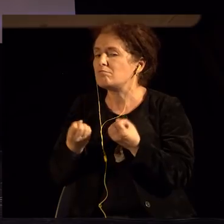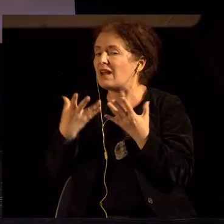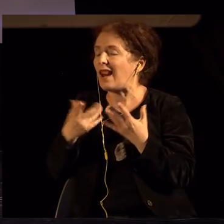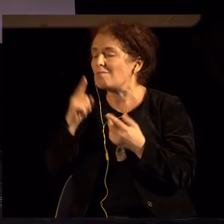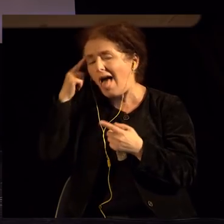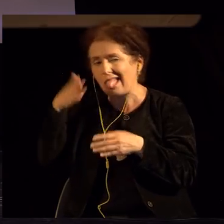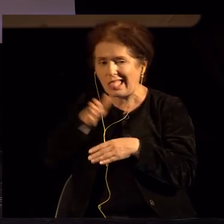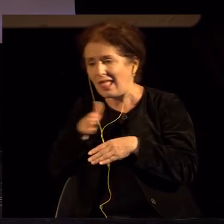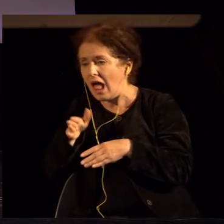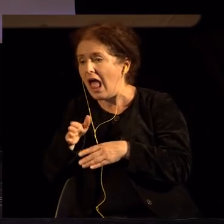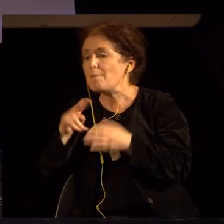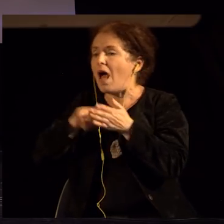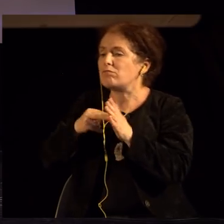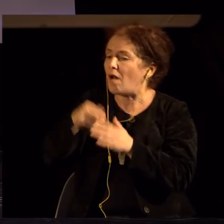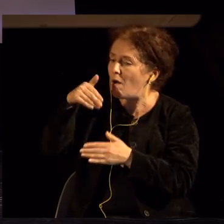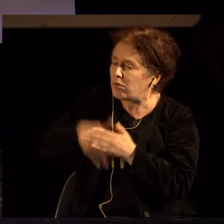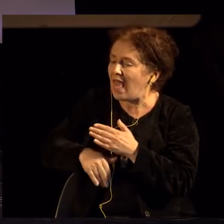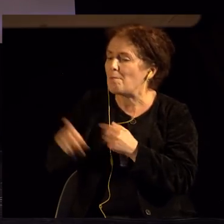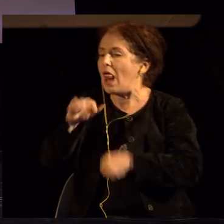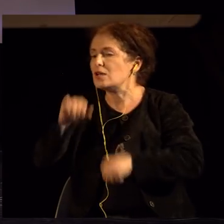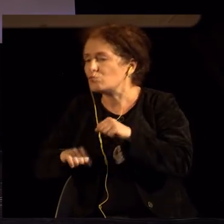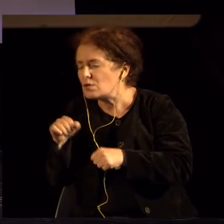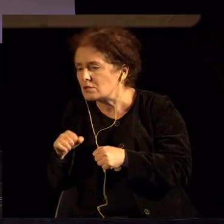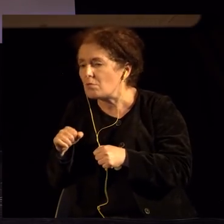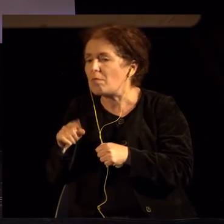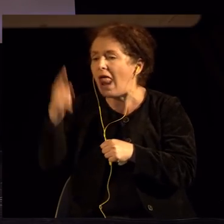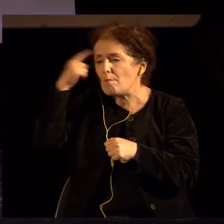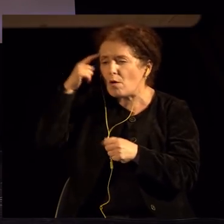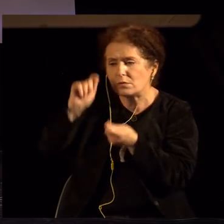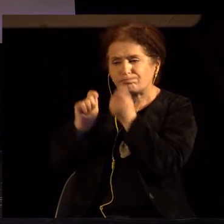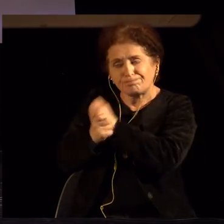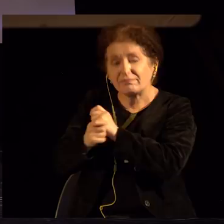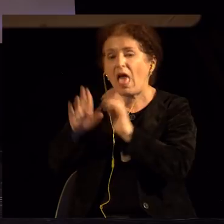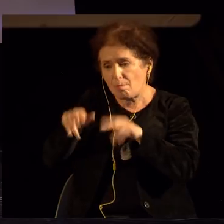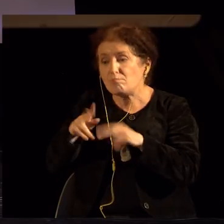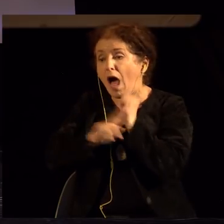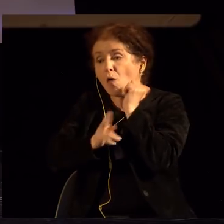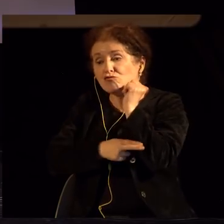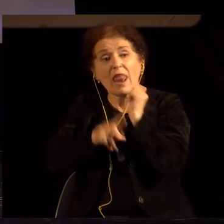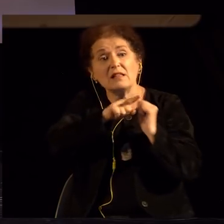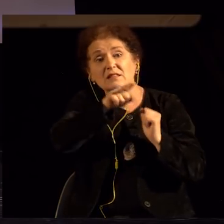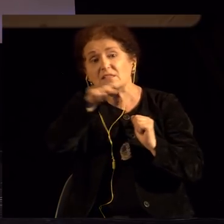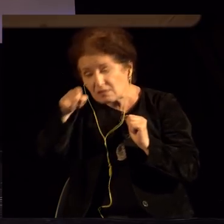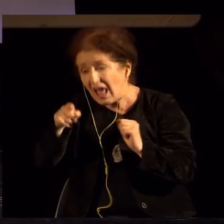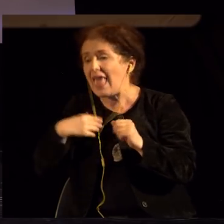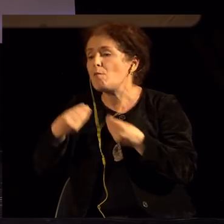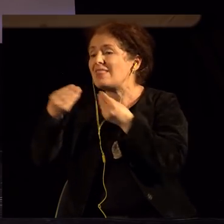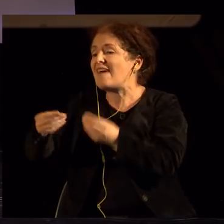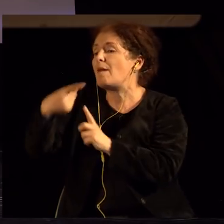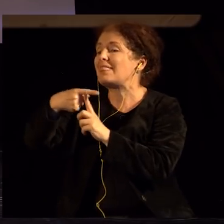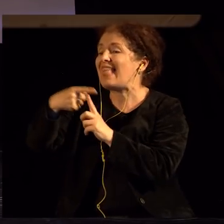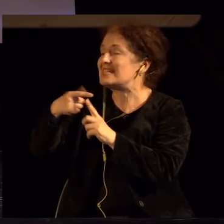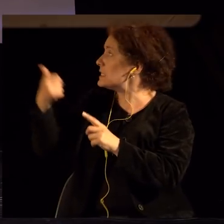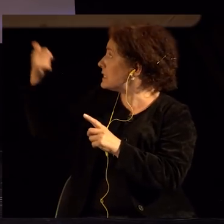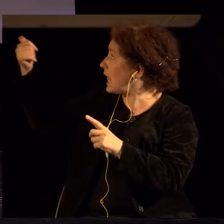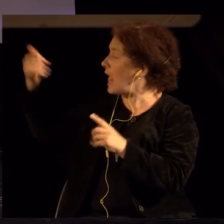medication. That's not what our educators, what we who work with pleasure-based sex education do. We're right down here